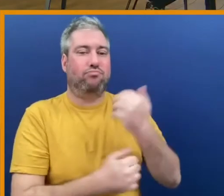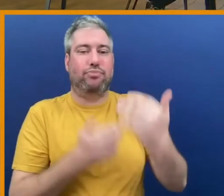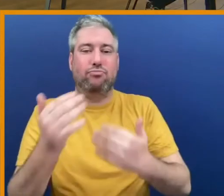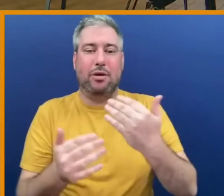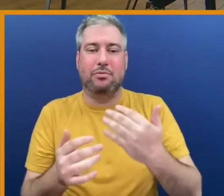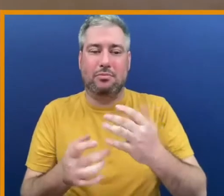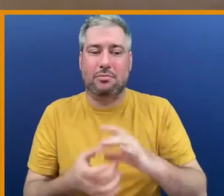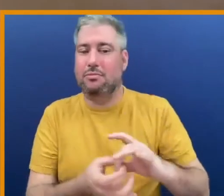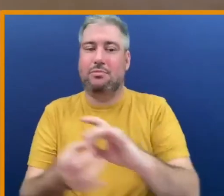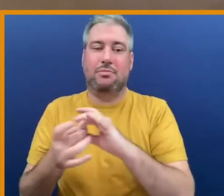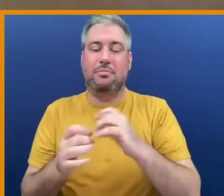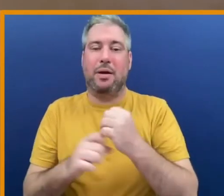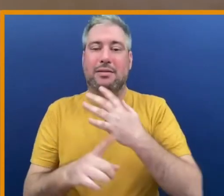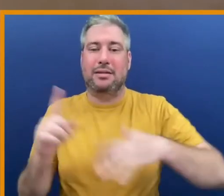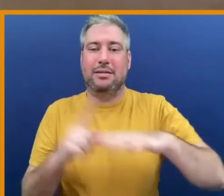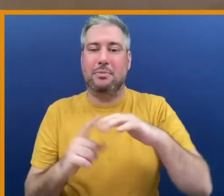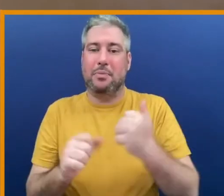Thank you.